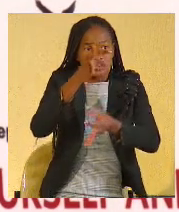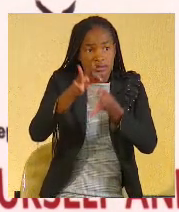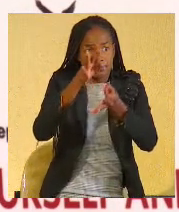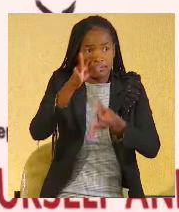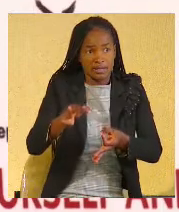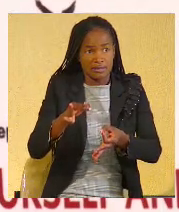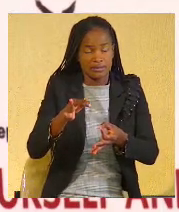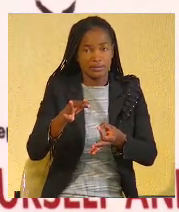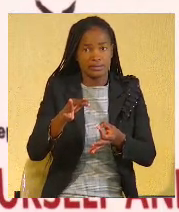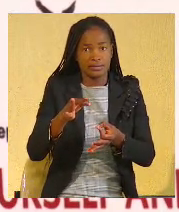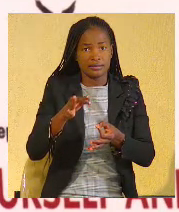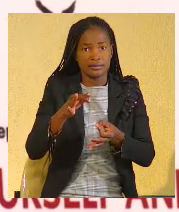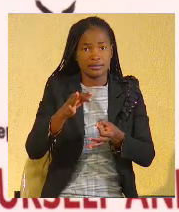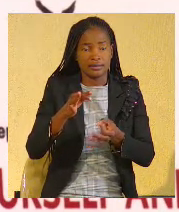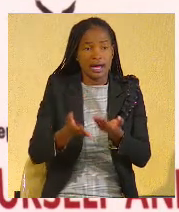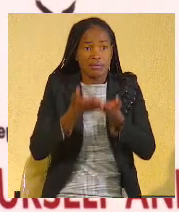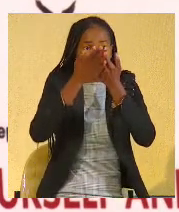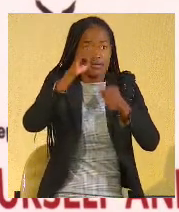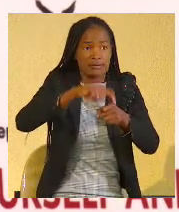should be channeled